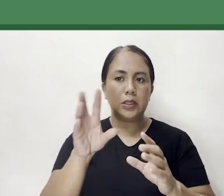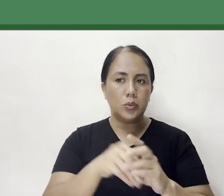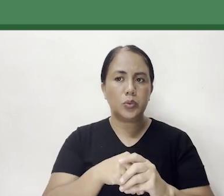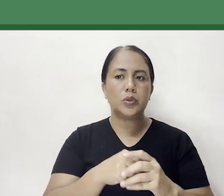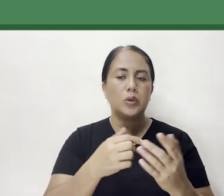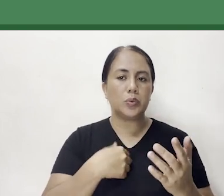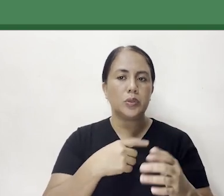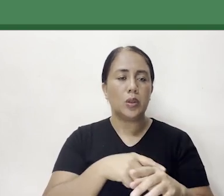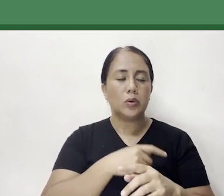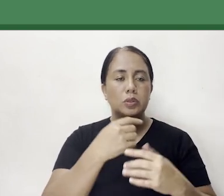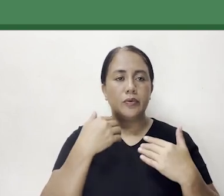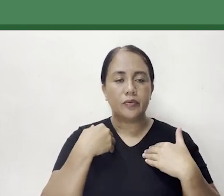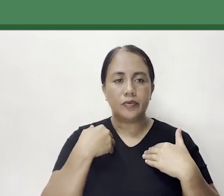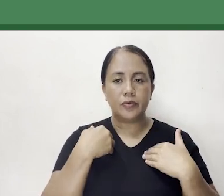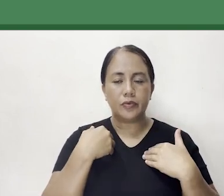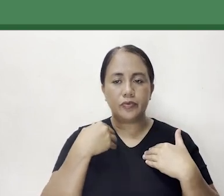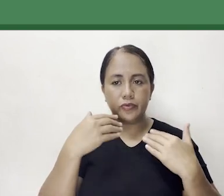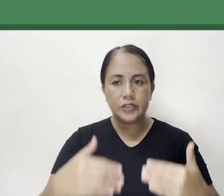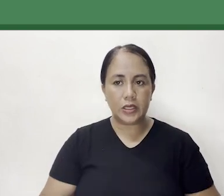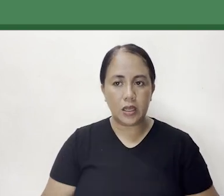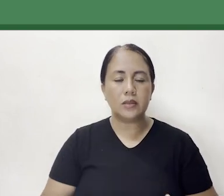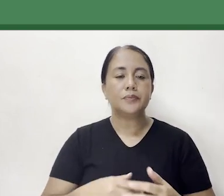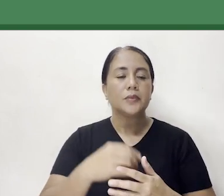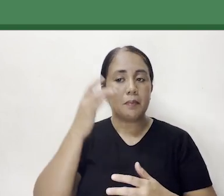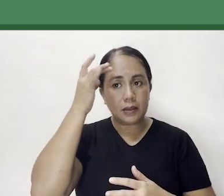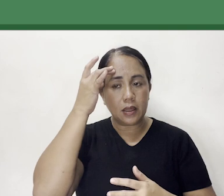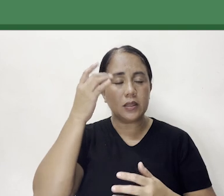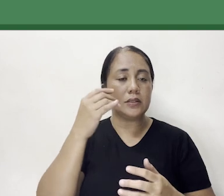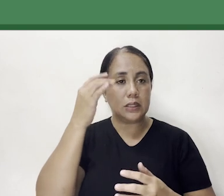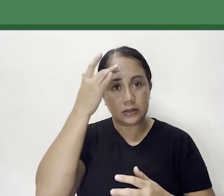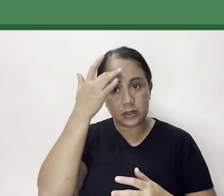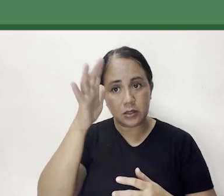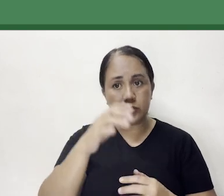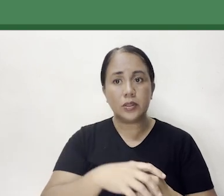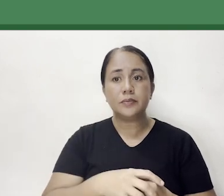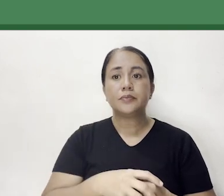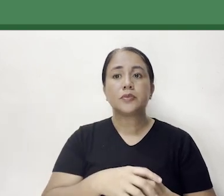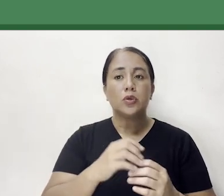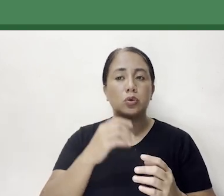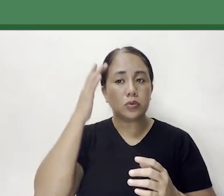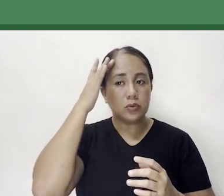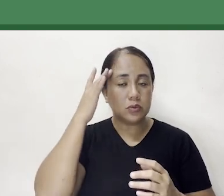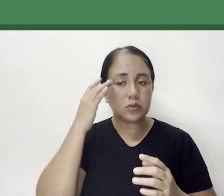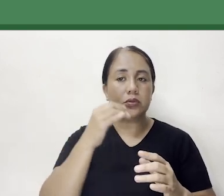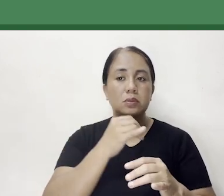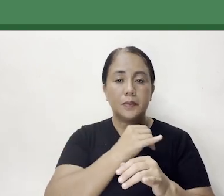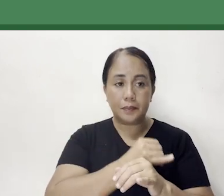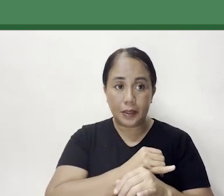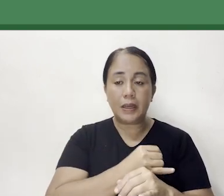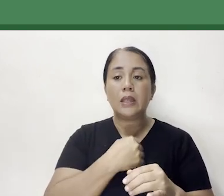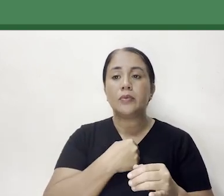with disabilities as including those who have long-term physical, mental, intellectual, or